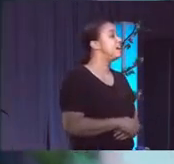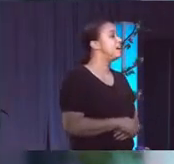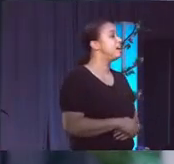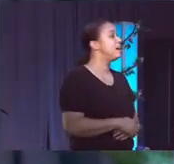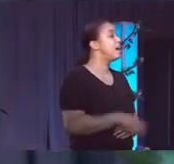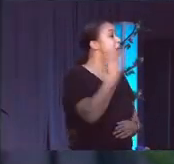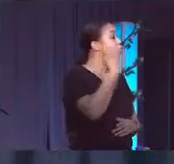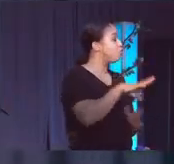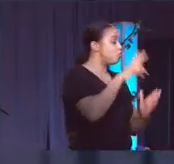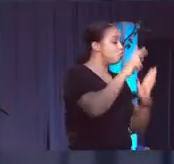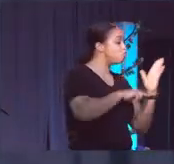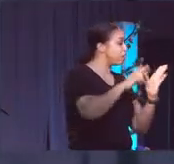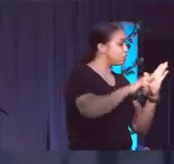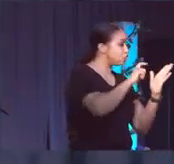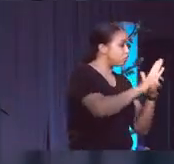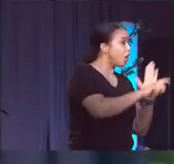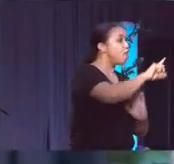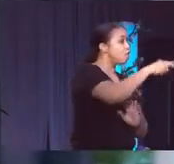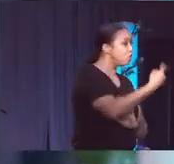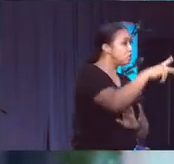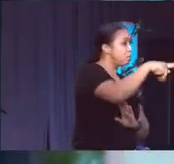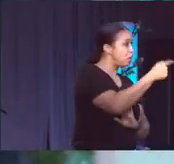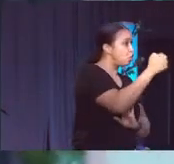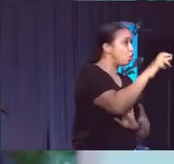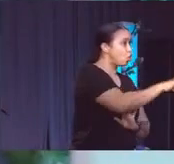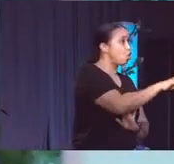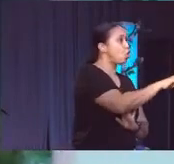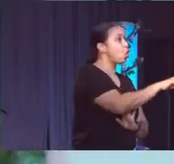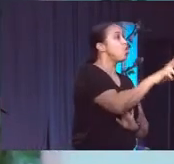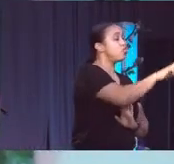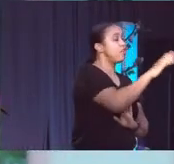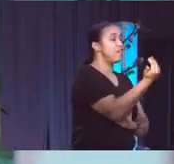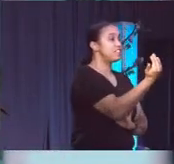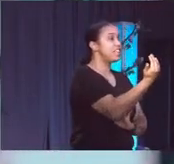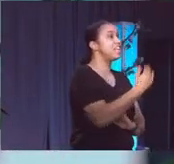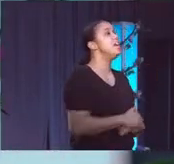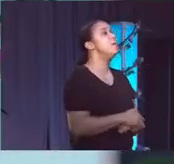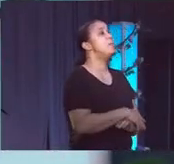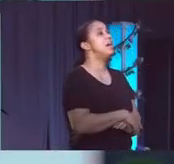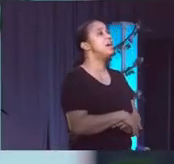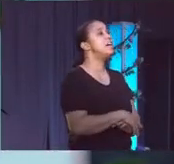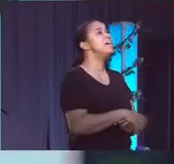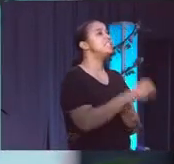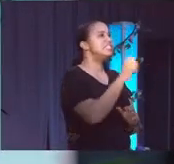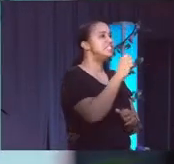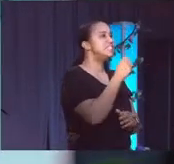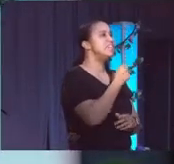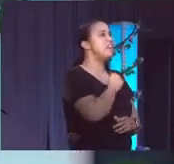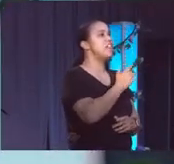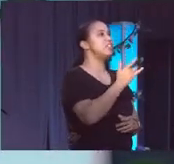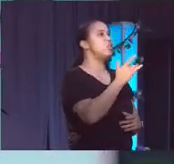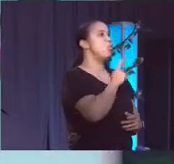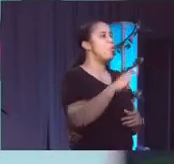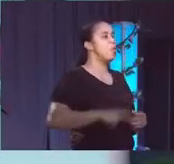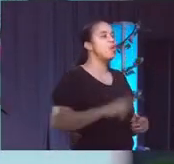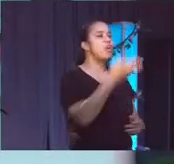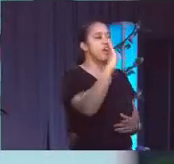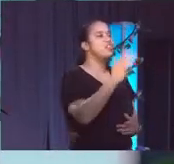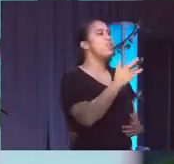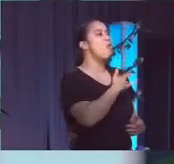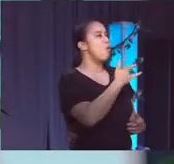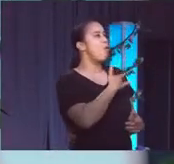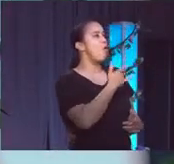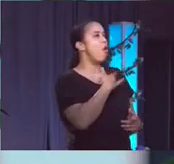I don't know if you've ever read this scripture. 1 Peter 3, 15, let's see. But sanctify the Lord God in your hearts. He